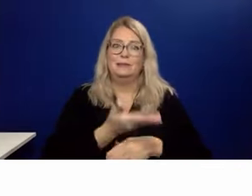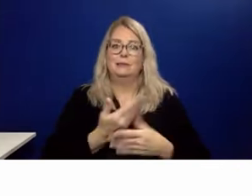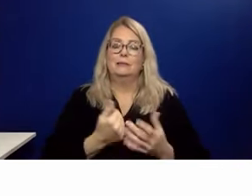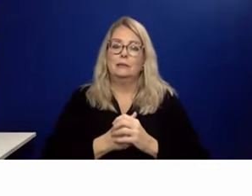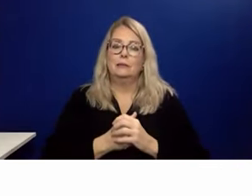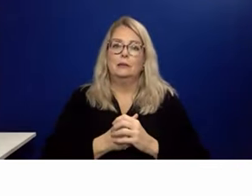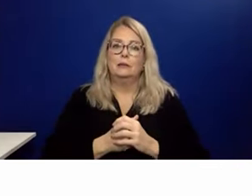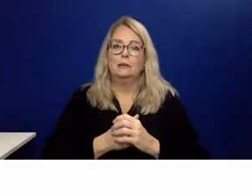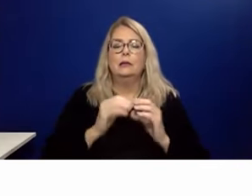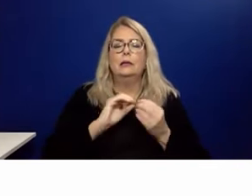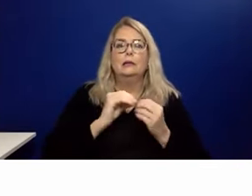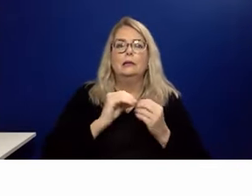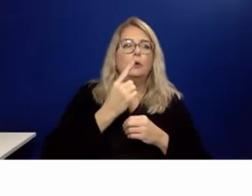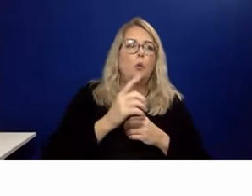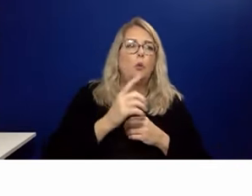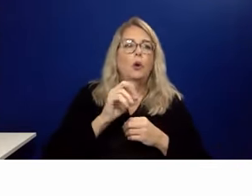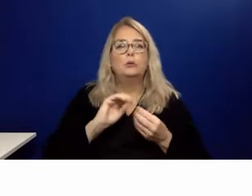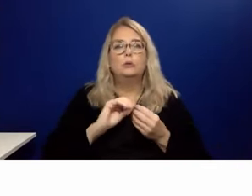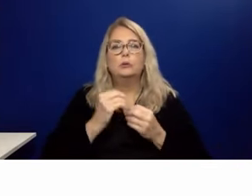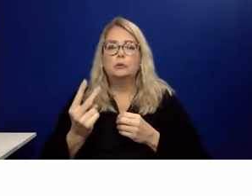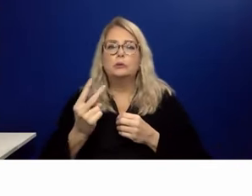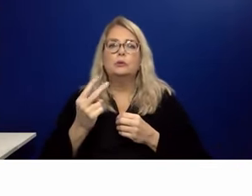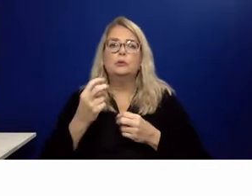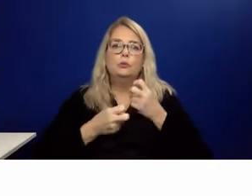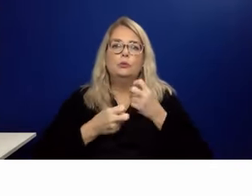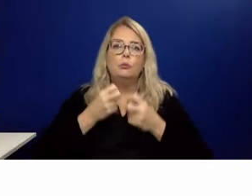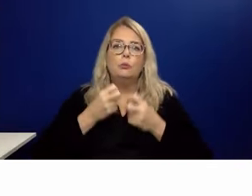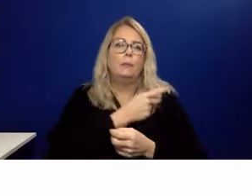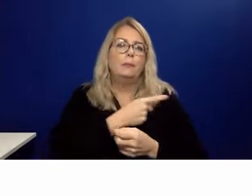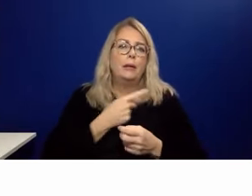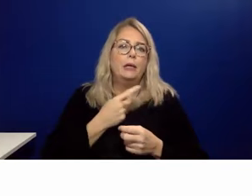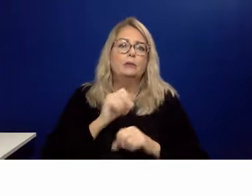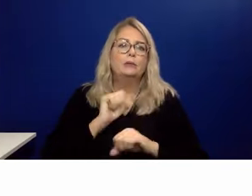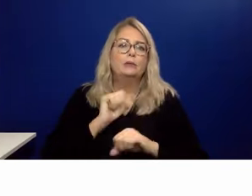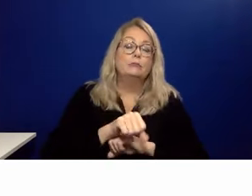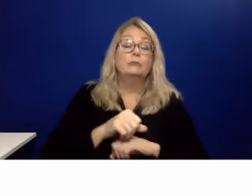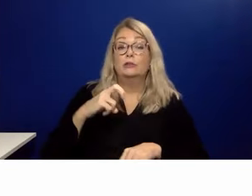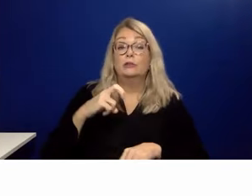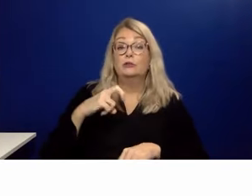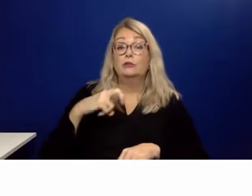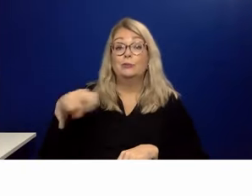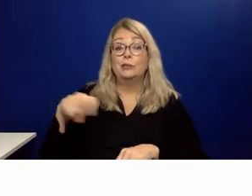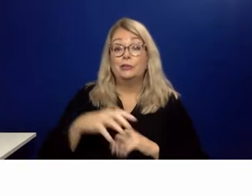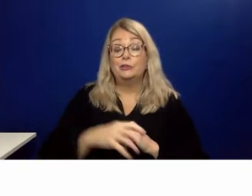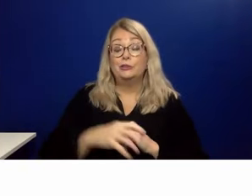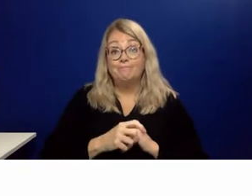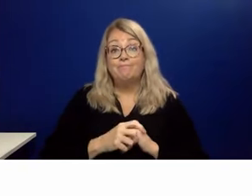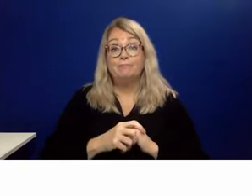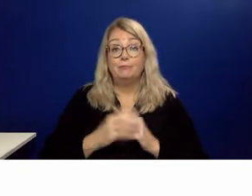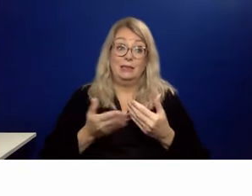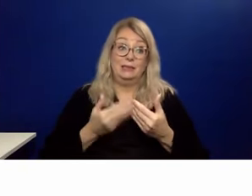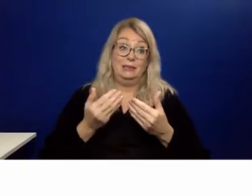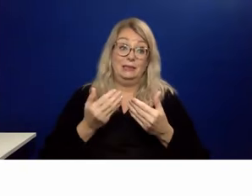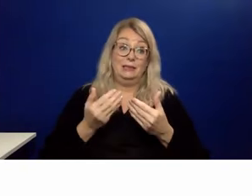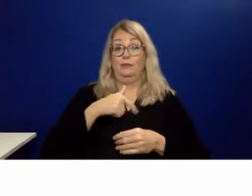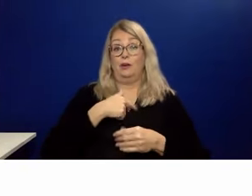see that patients have to overcome? Transportation. What's easy for us is